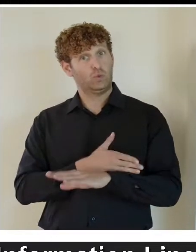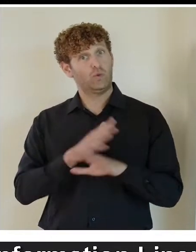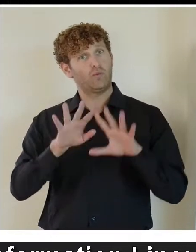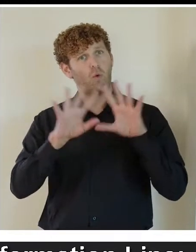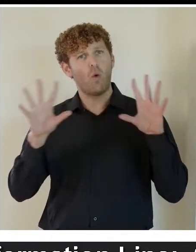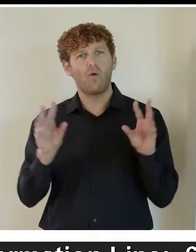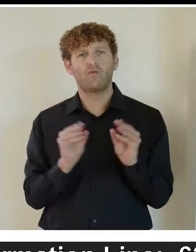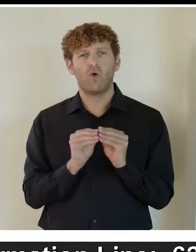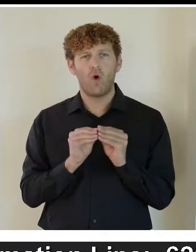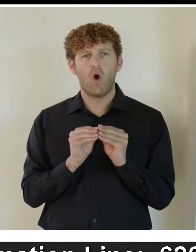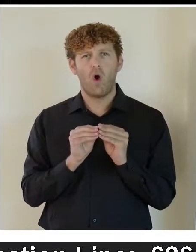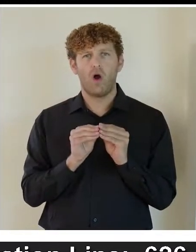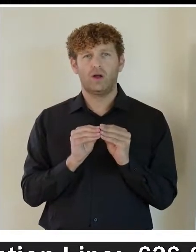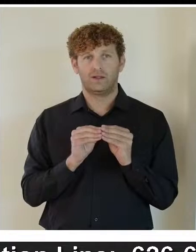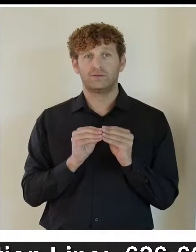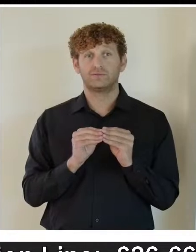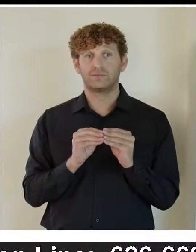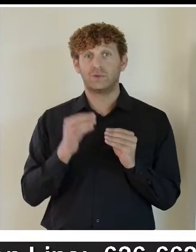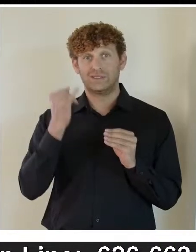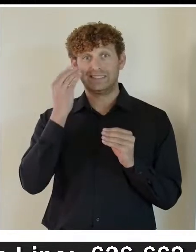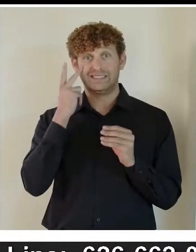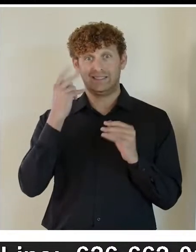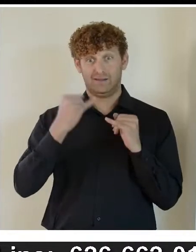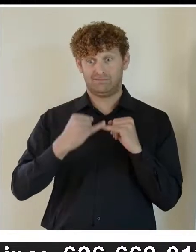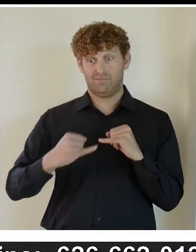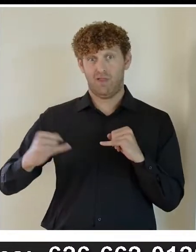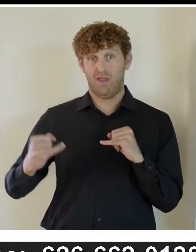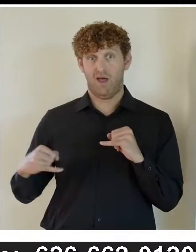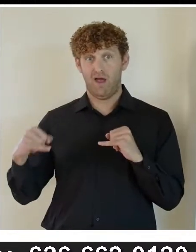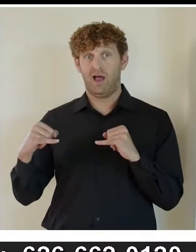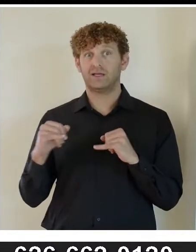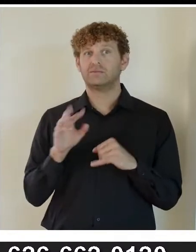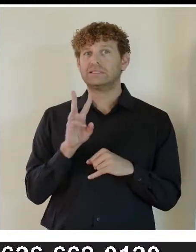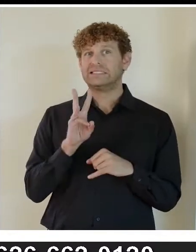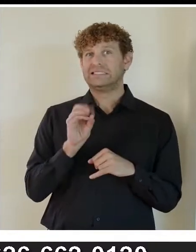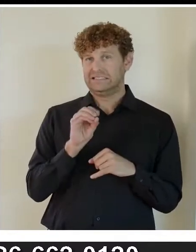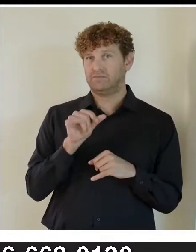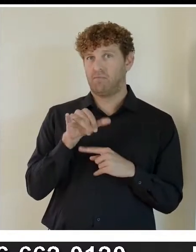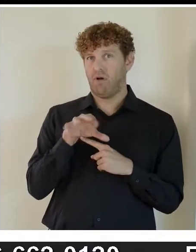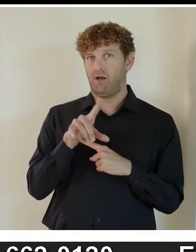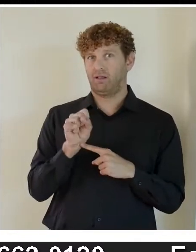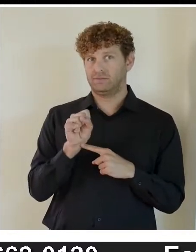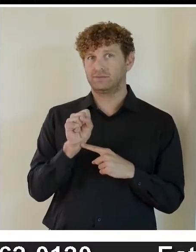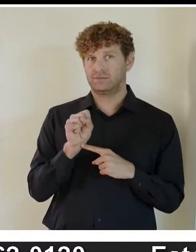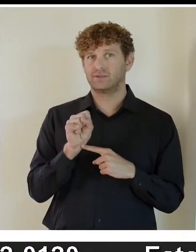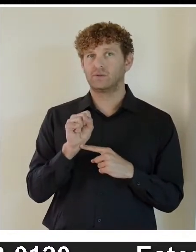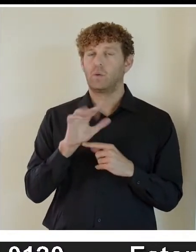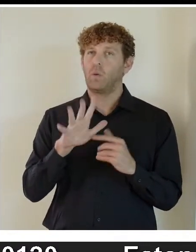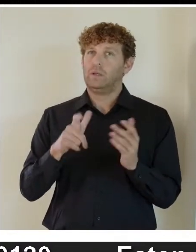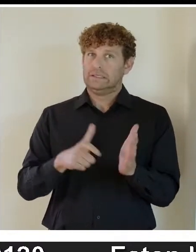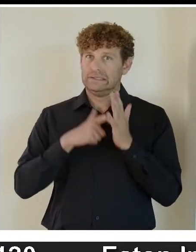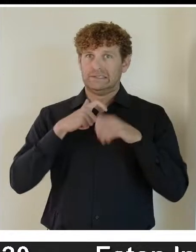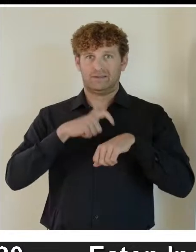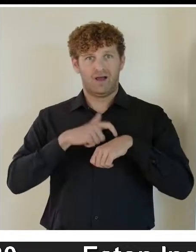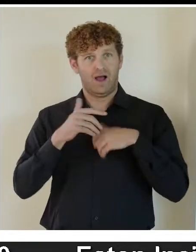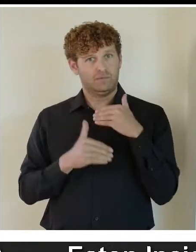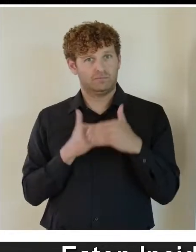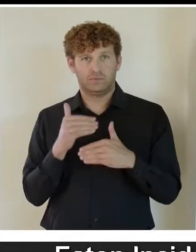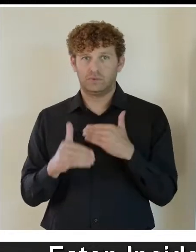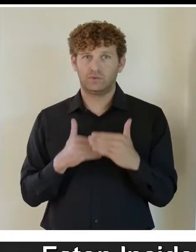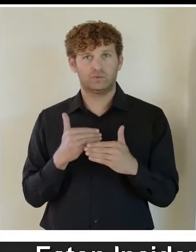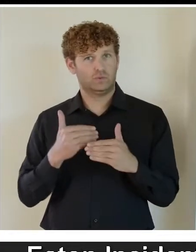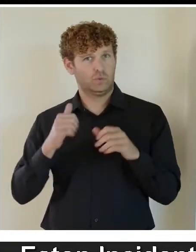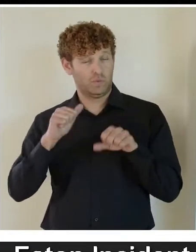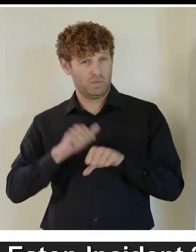whole incident is just over 60 miles. So it's taken some time, especially at the top of Mount Wilson, to get in some